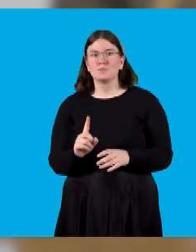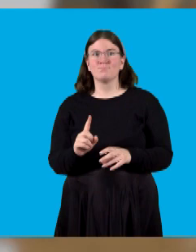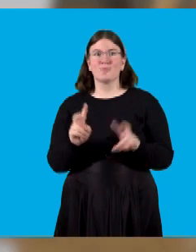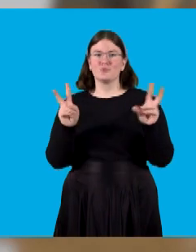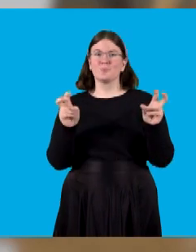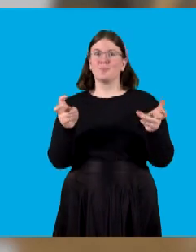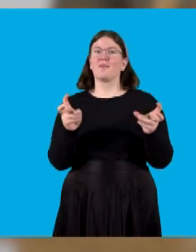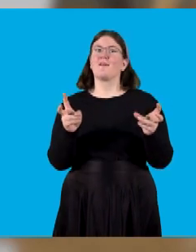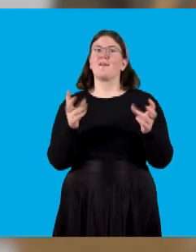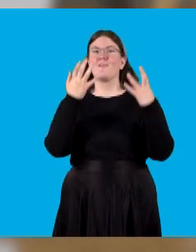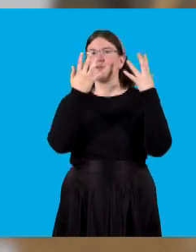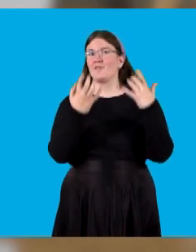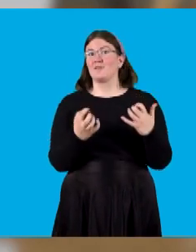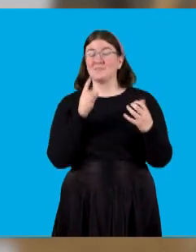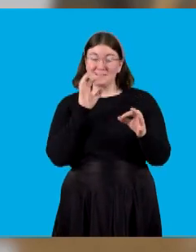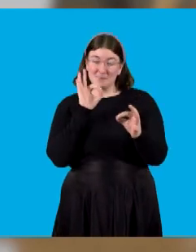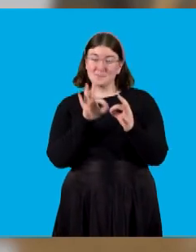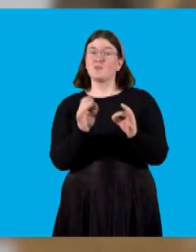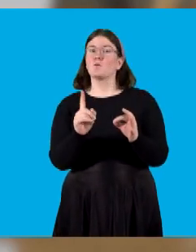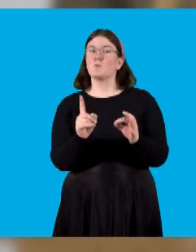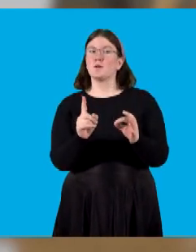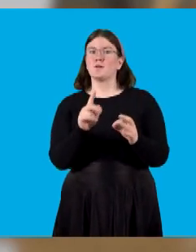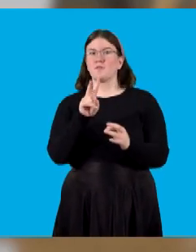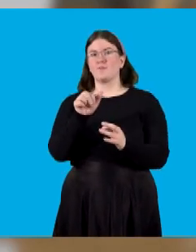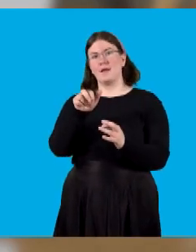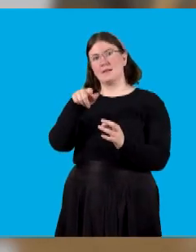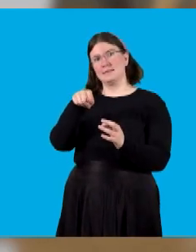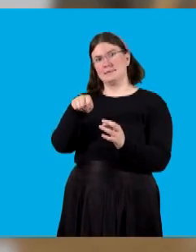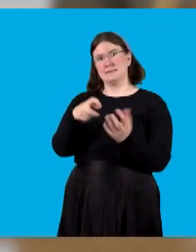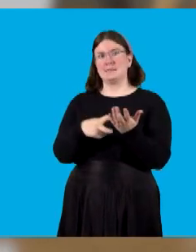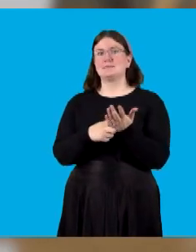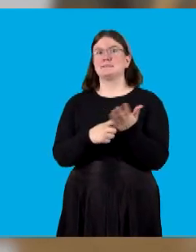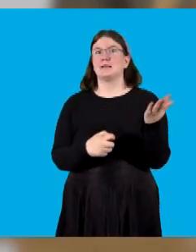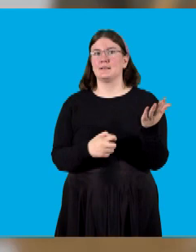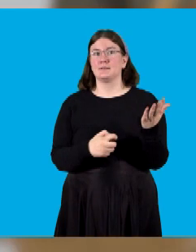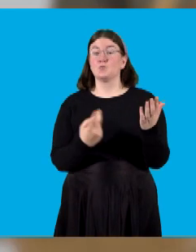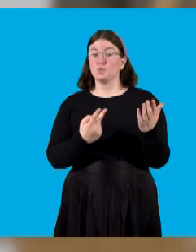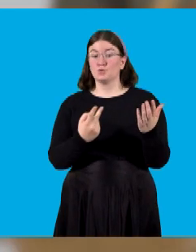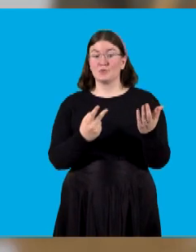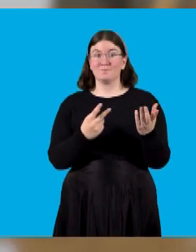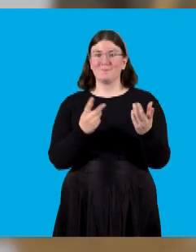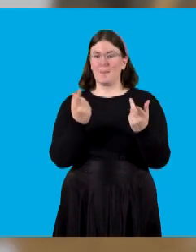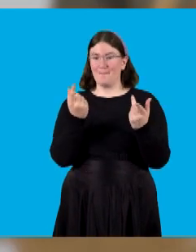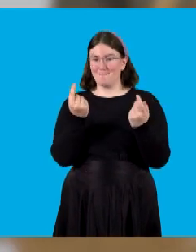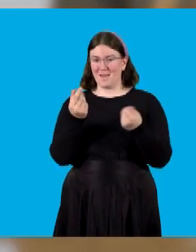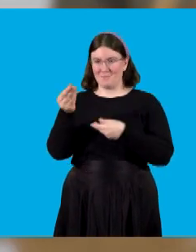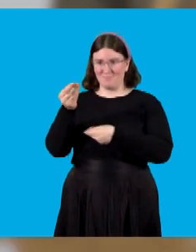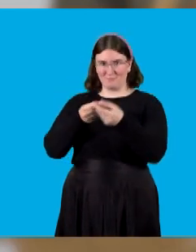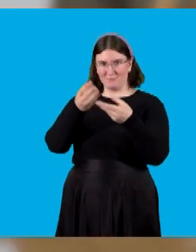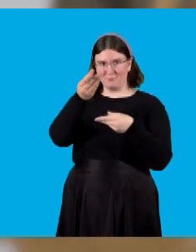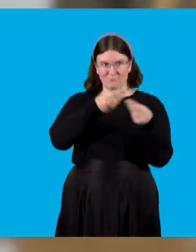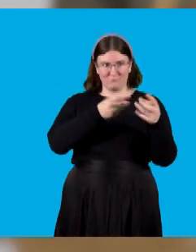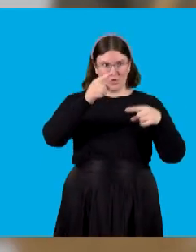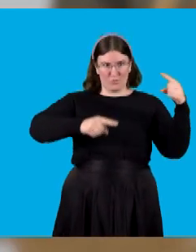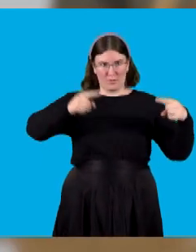the topic of finance, but more specifically on VAT, that is your value added tax, as well as exchange rates. Now, let